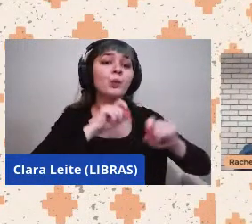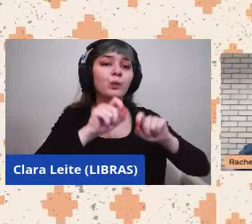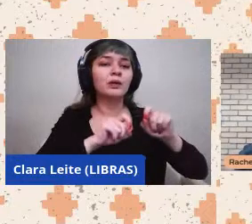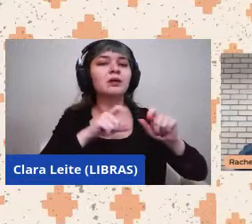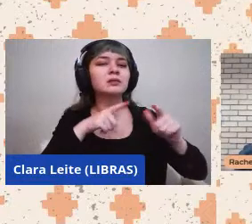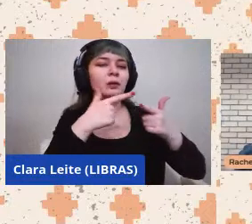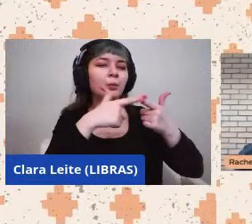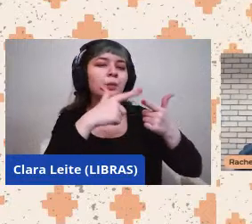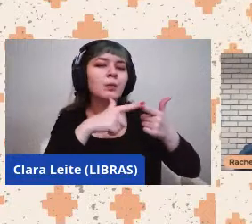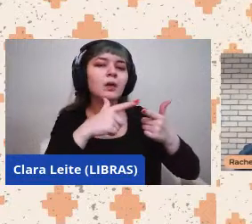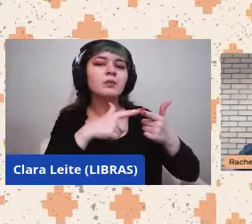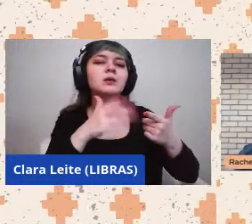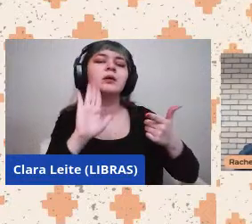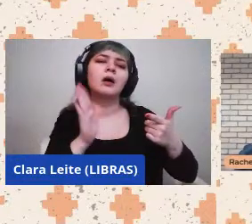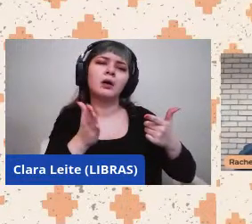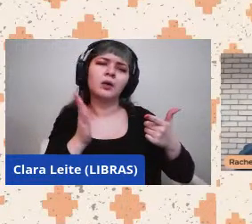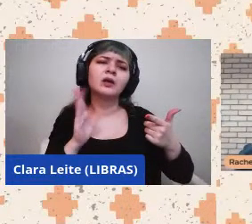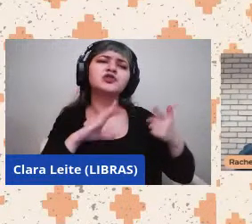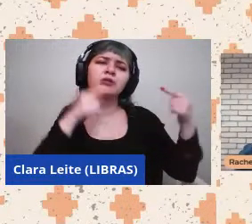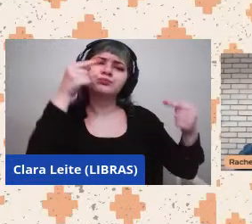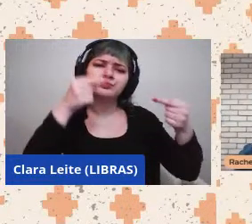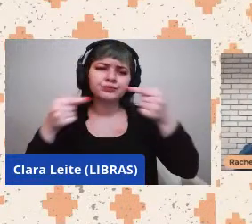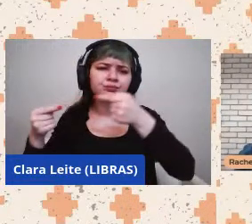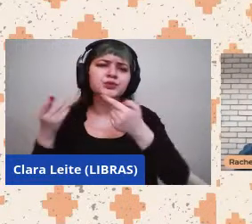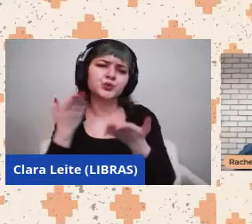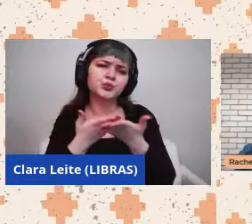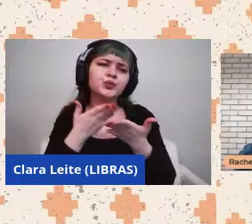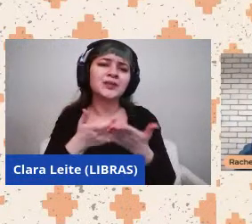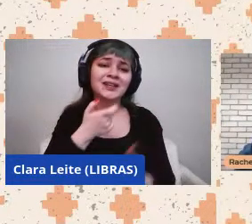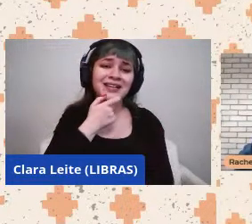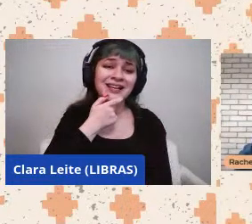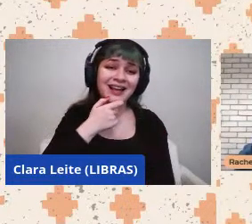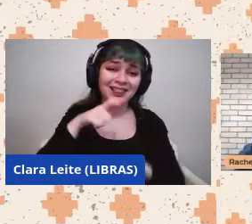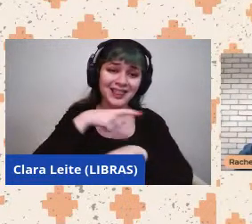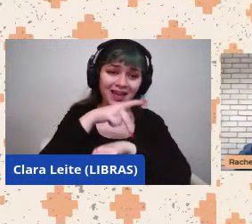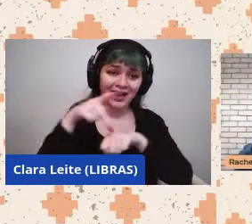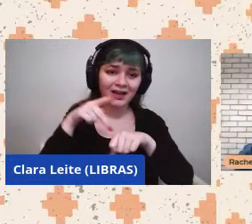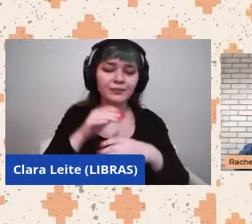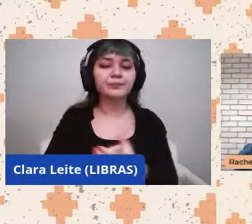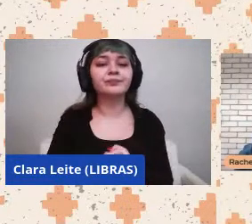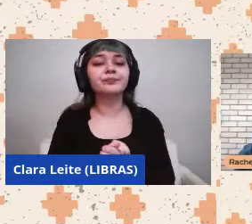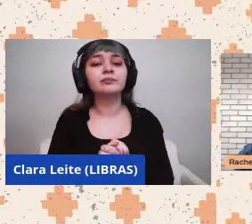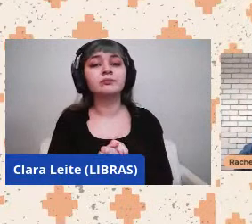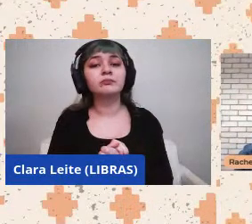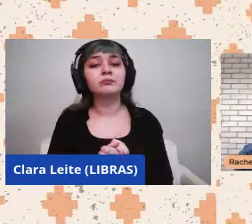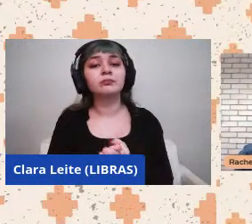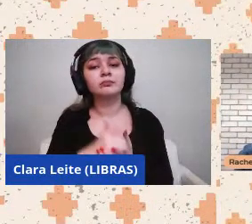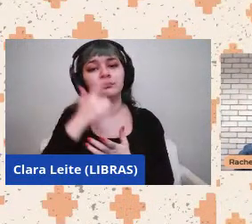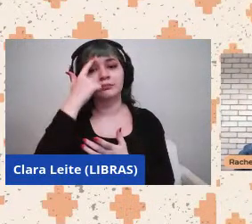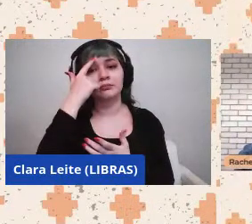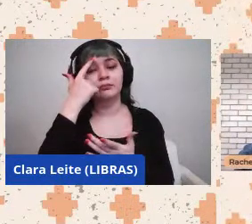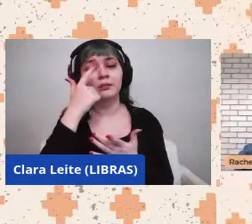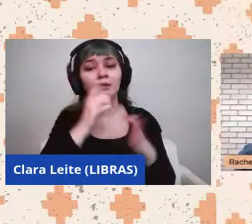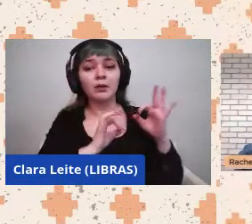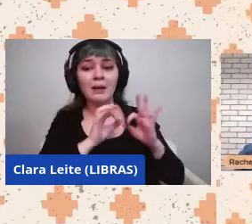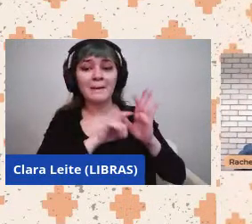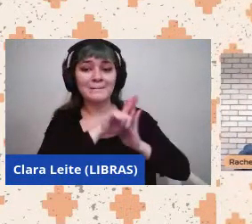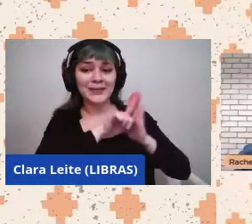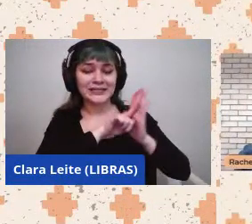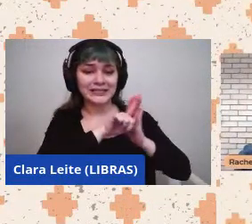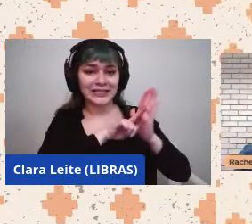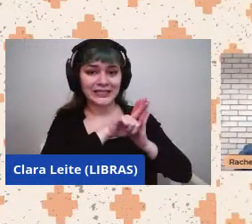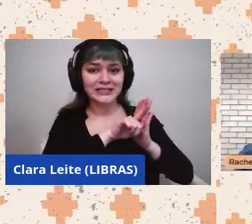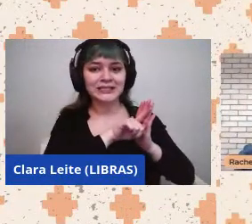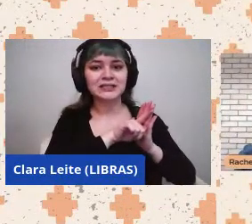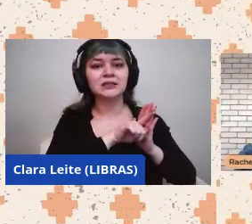issues is now covered quite well within England? So if we take research design to start with, I think